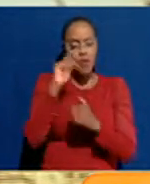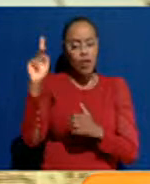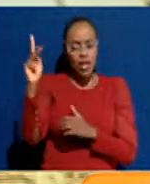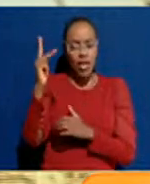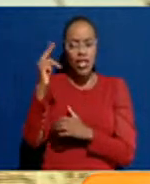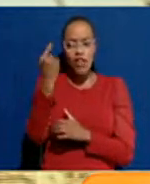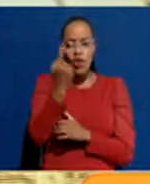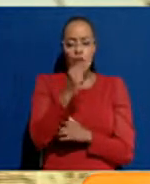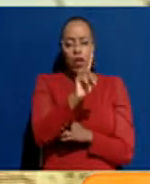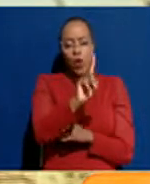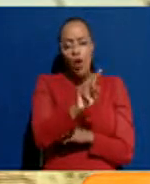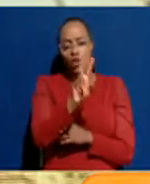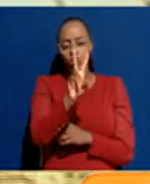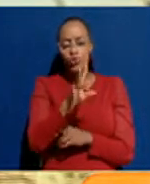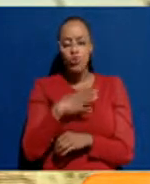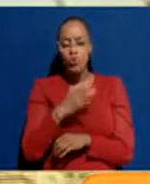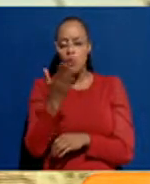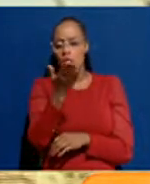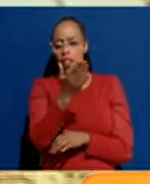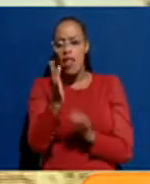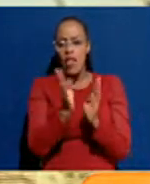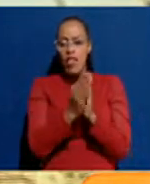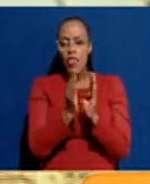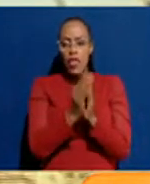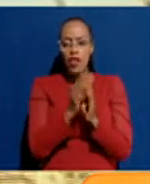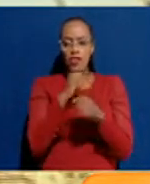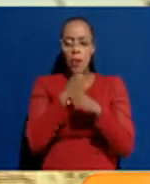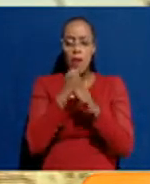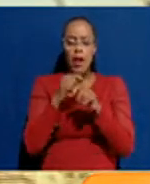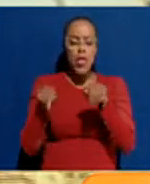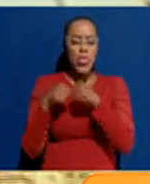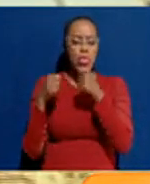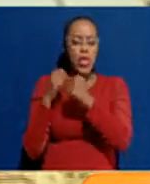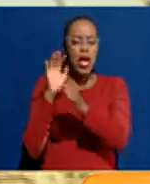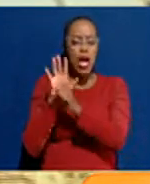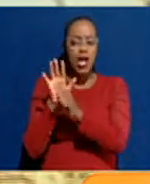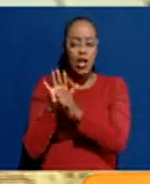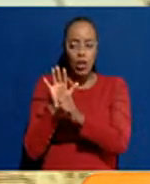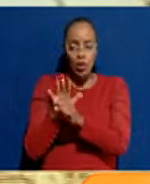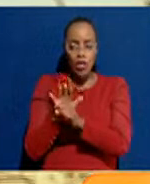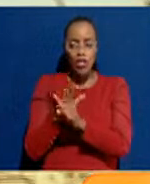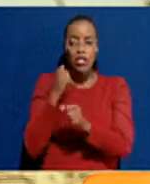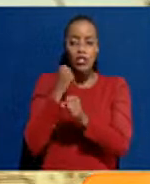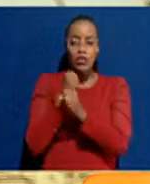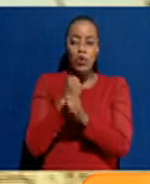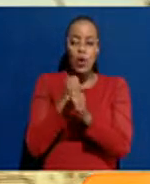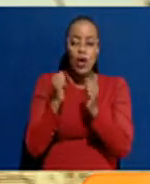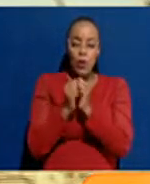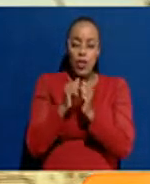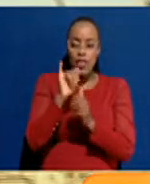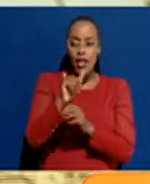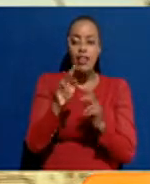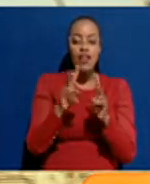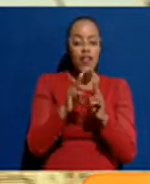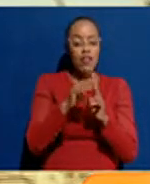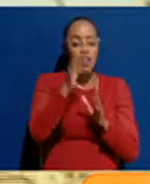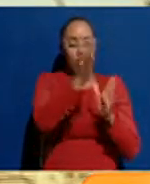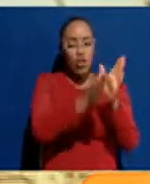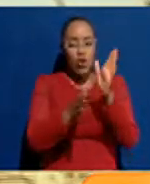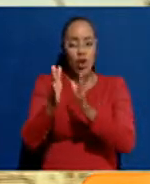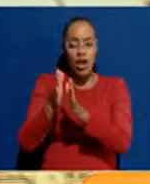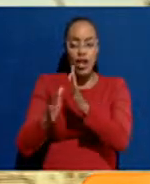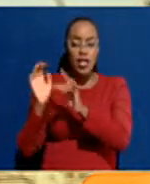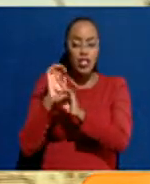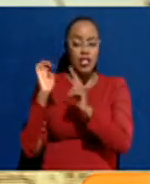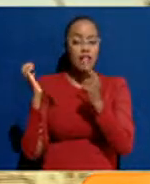need one or two errand guys to cause a lot of disruption to what would have otherwise been a very organized